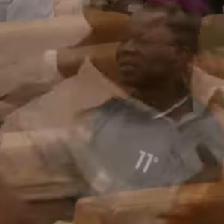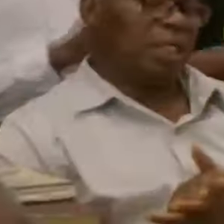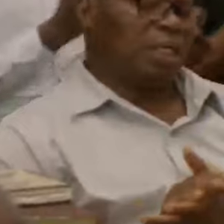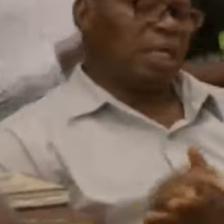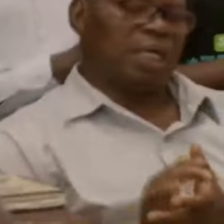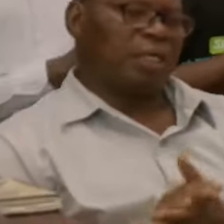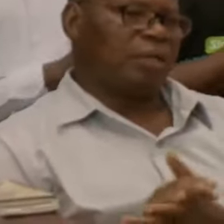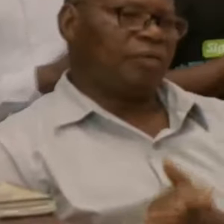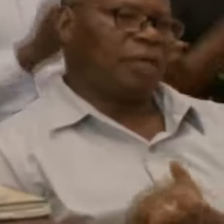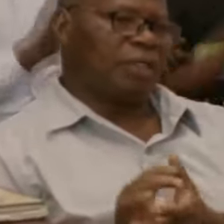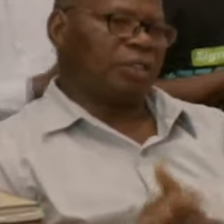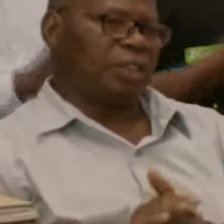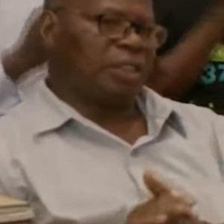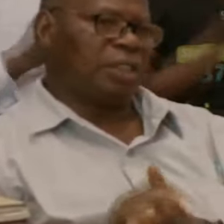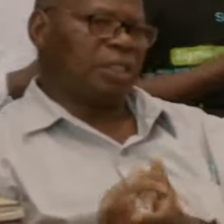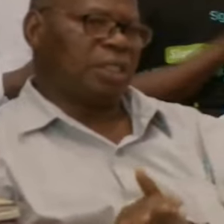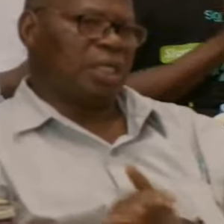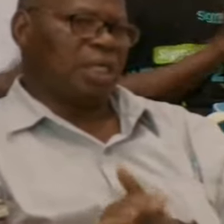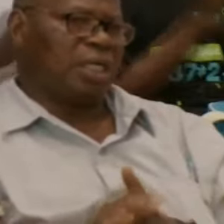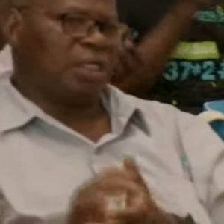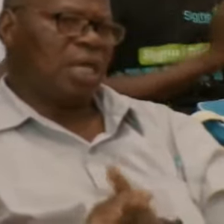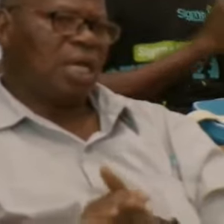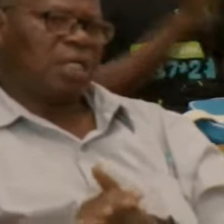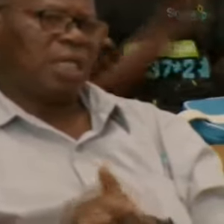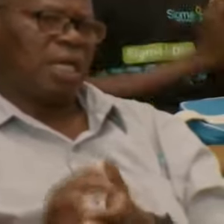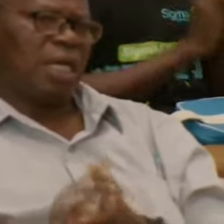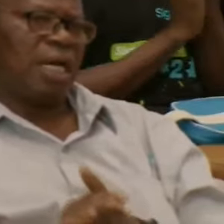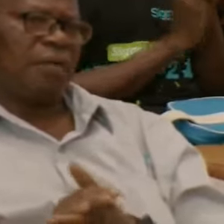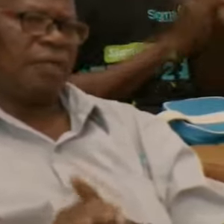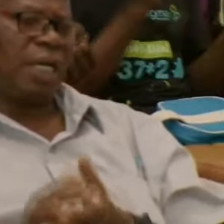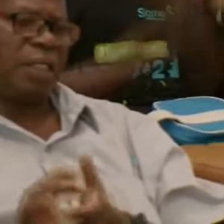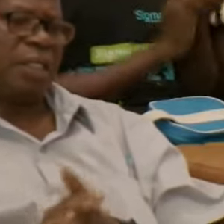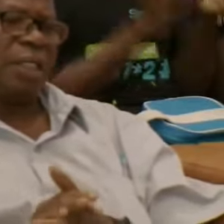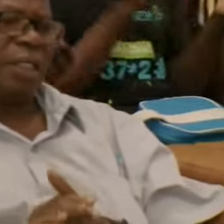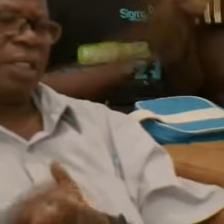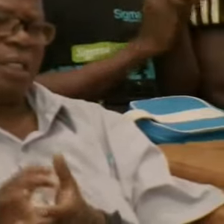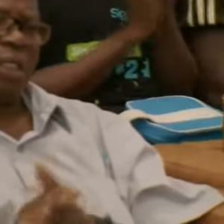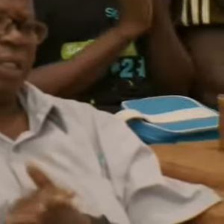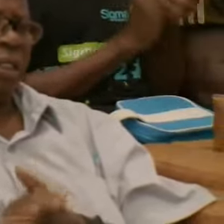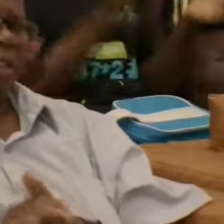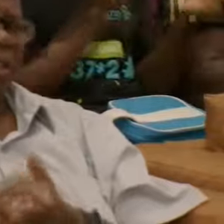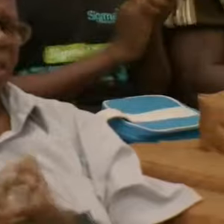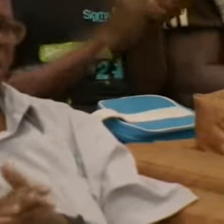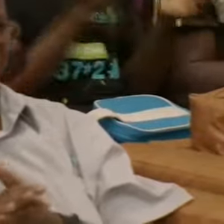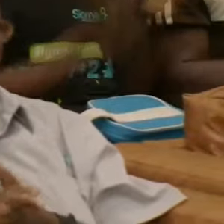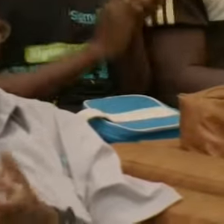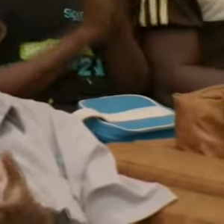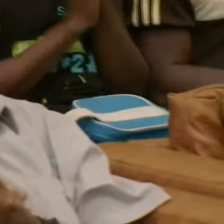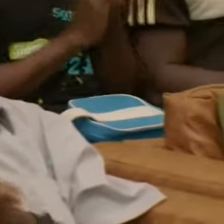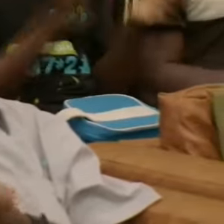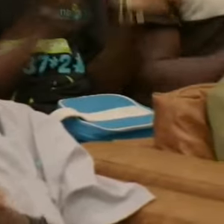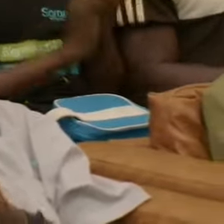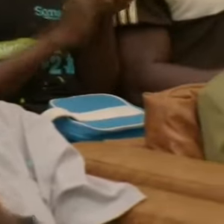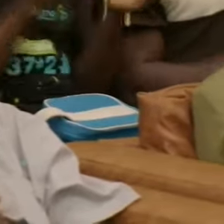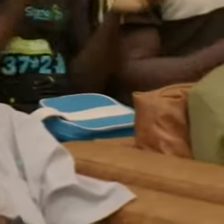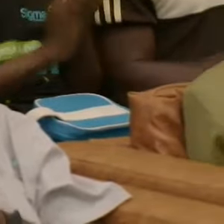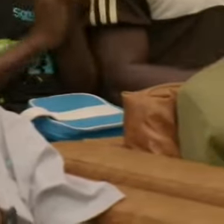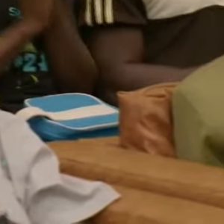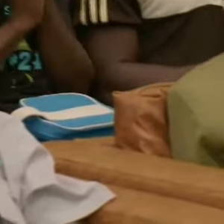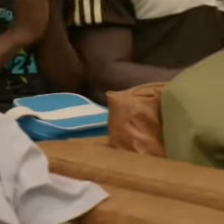obey. I'll live for Jesus day after day. To be